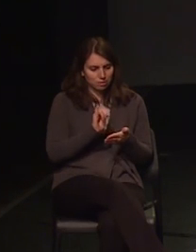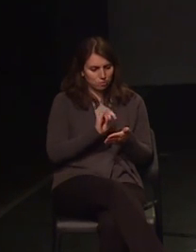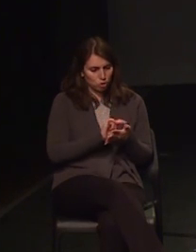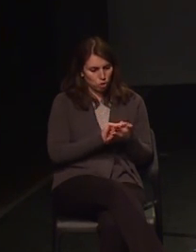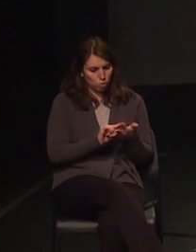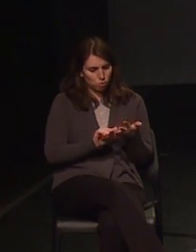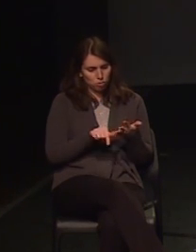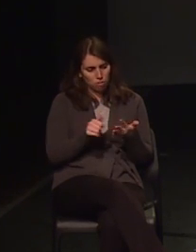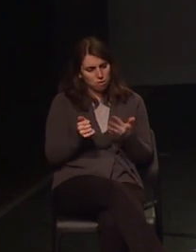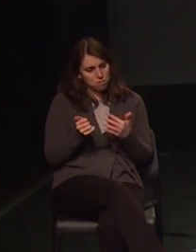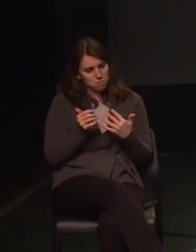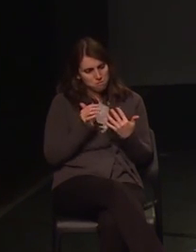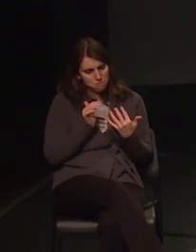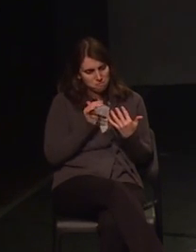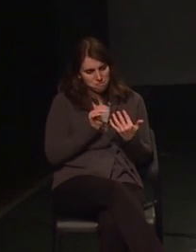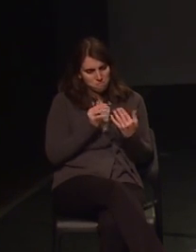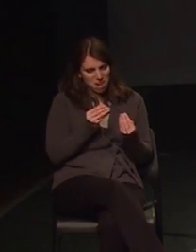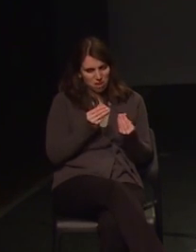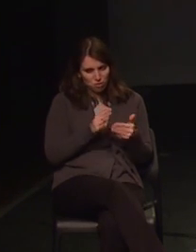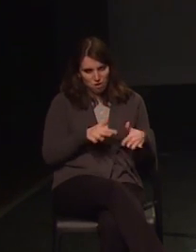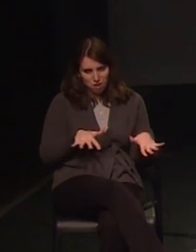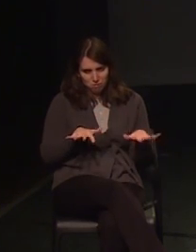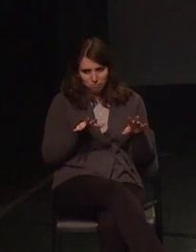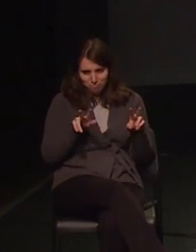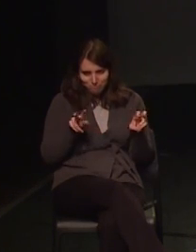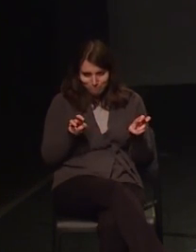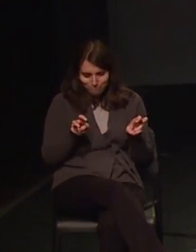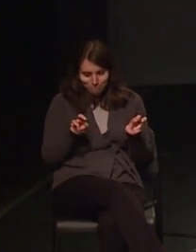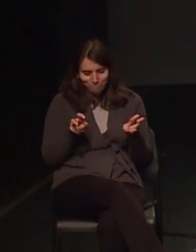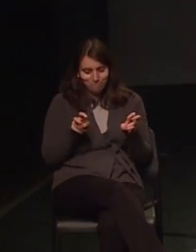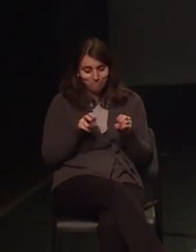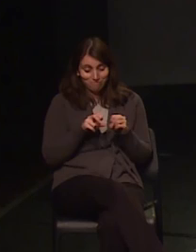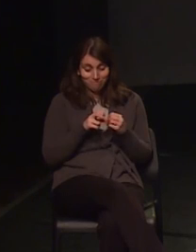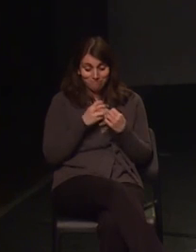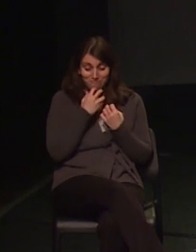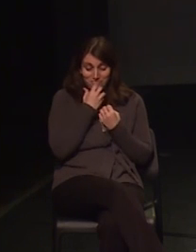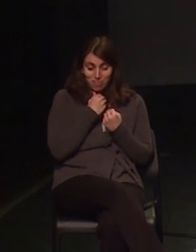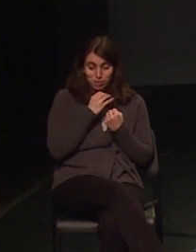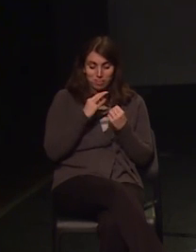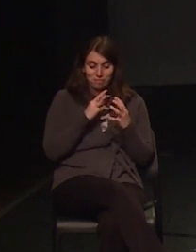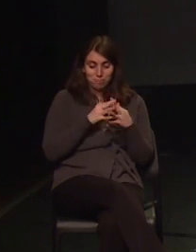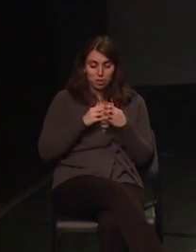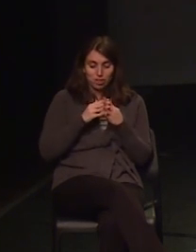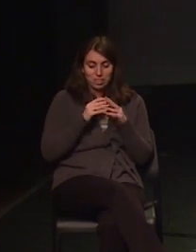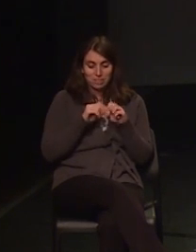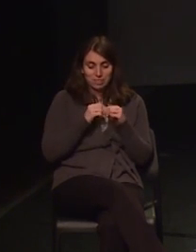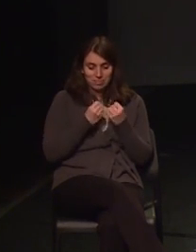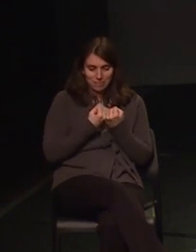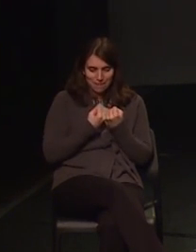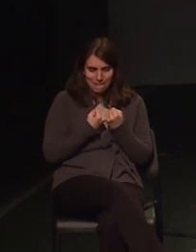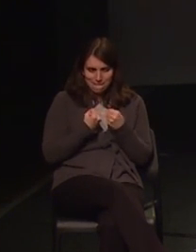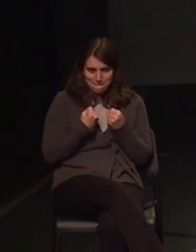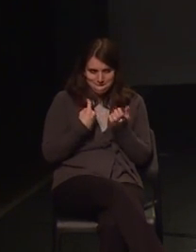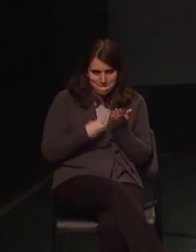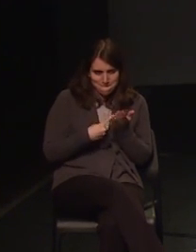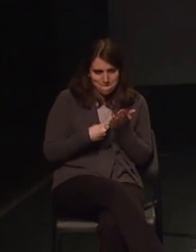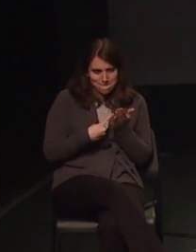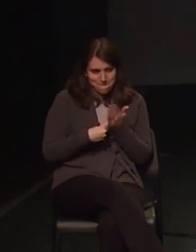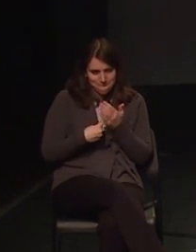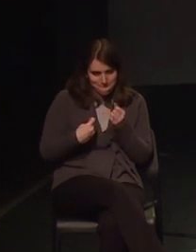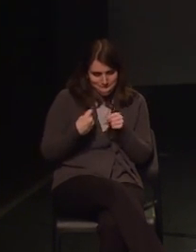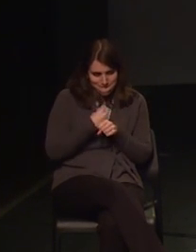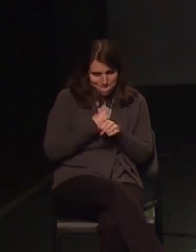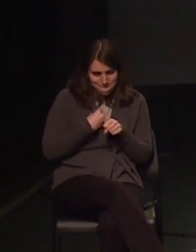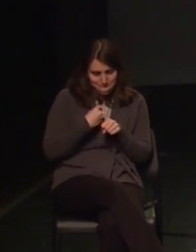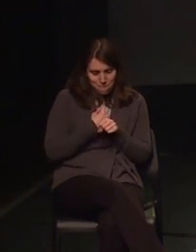the societal values of what we are as an American society are actually reinforced over and over and over again. So I'm